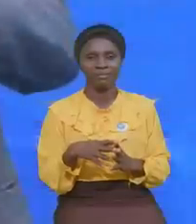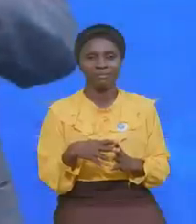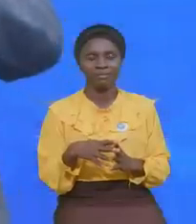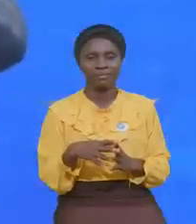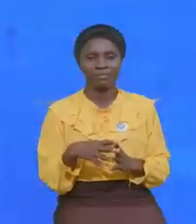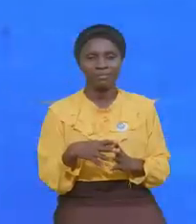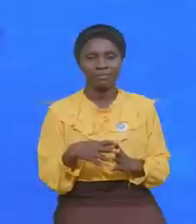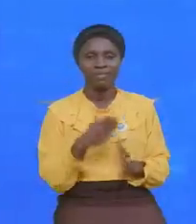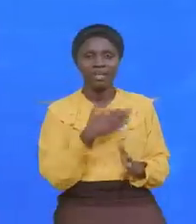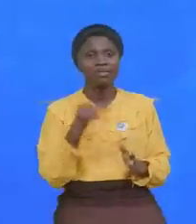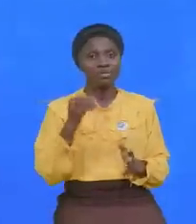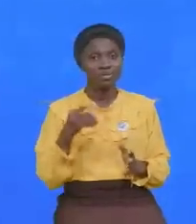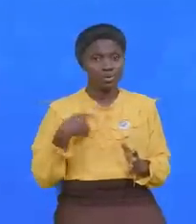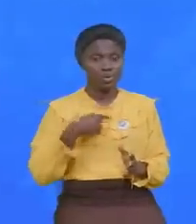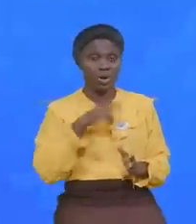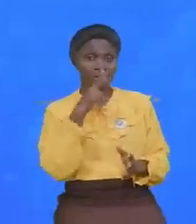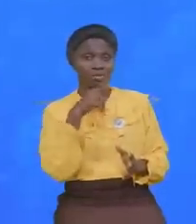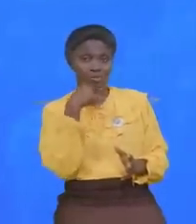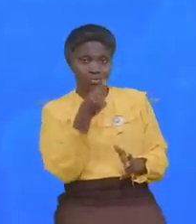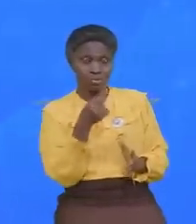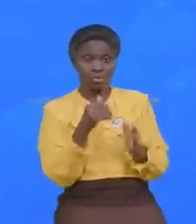And so we're told in verse 3.